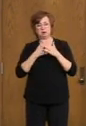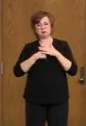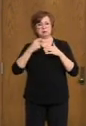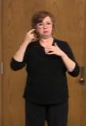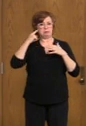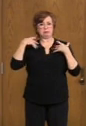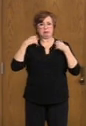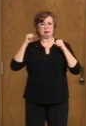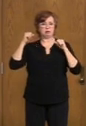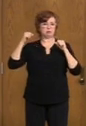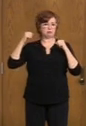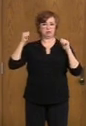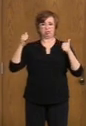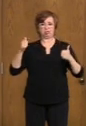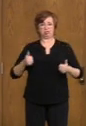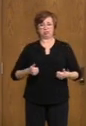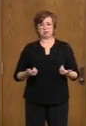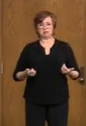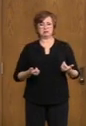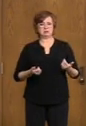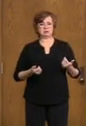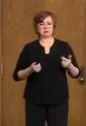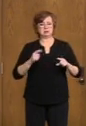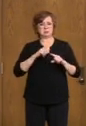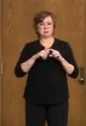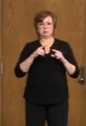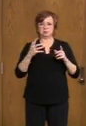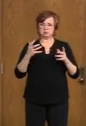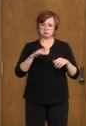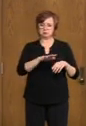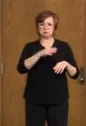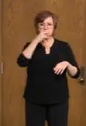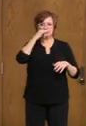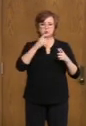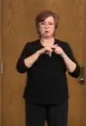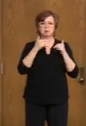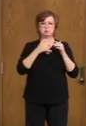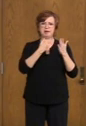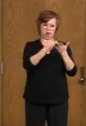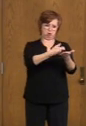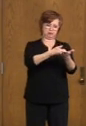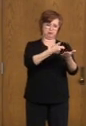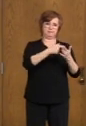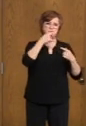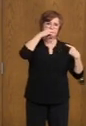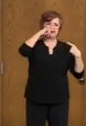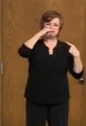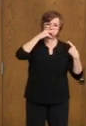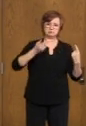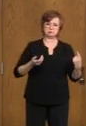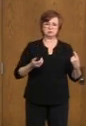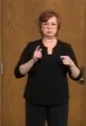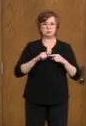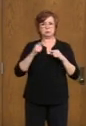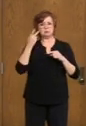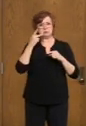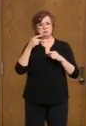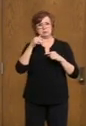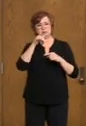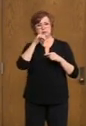children to participate in a sport like hockey, we see a video of a number of adults that are selfishly